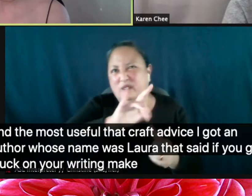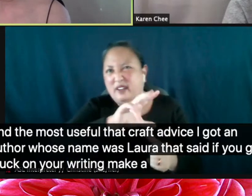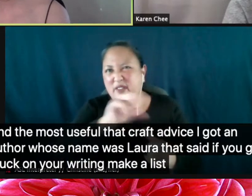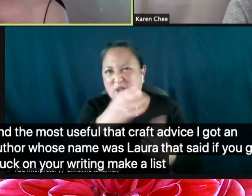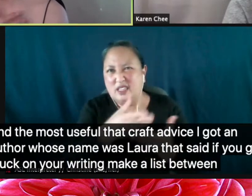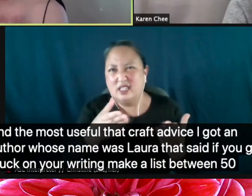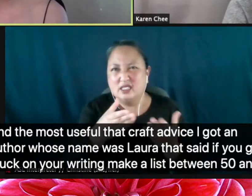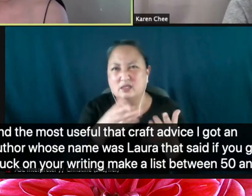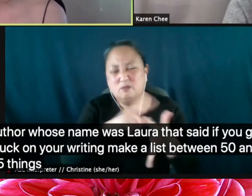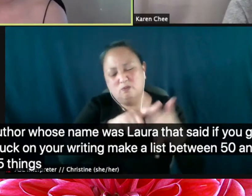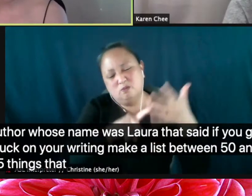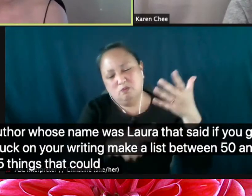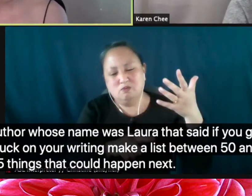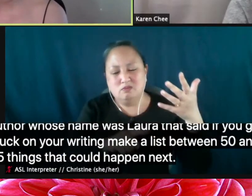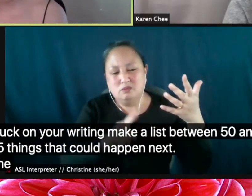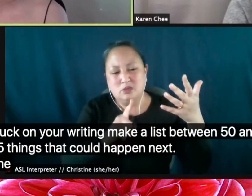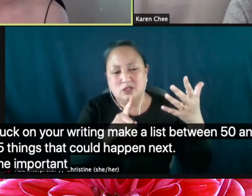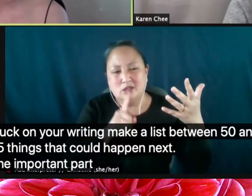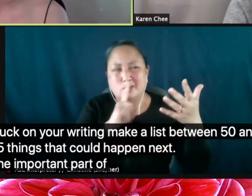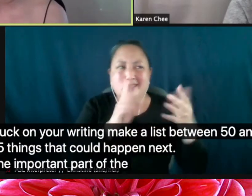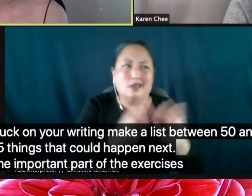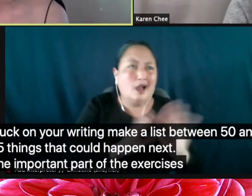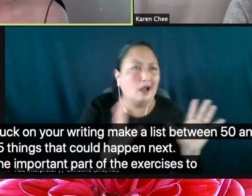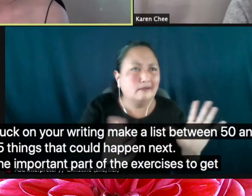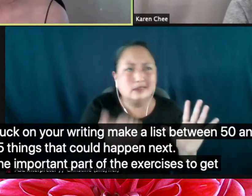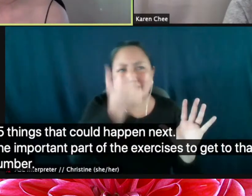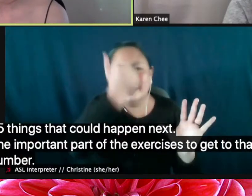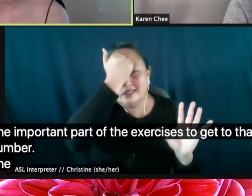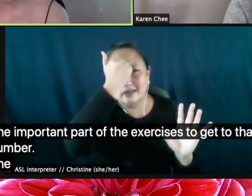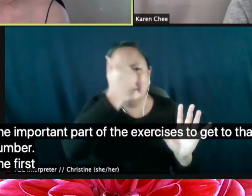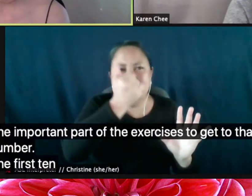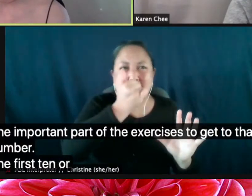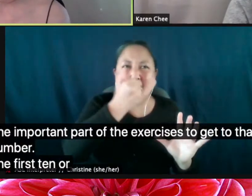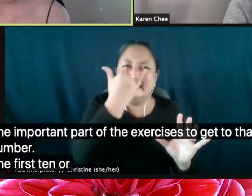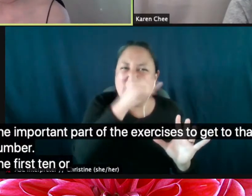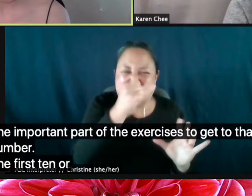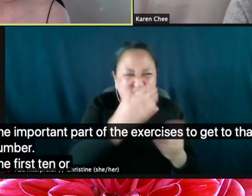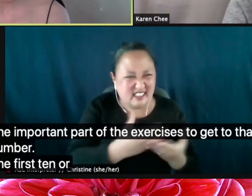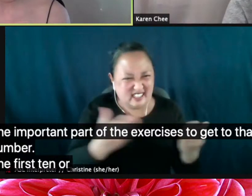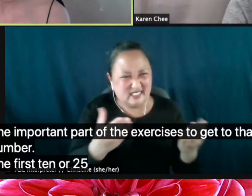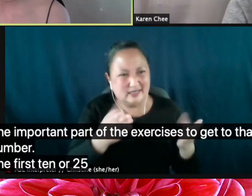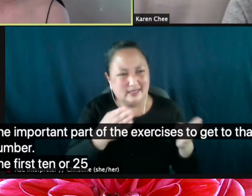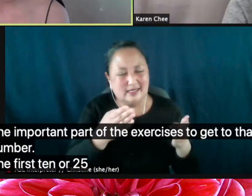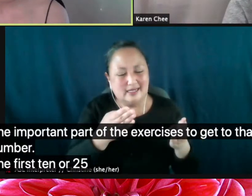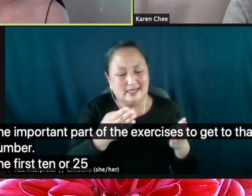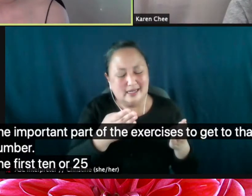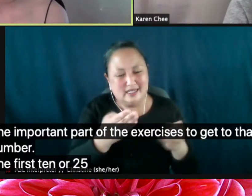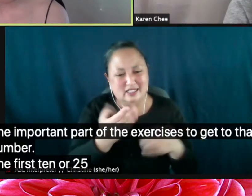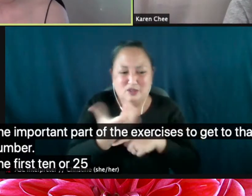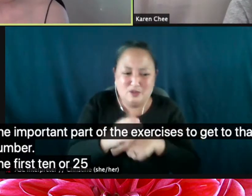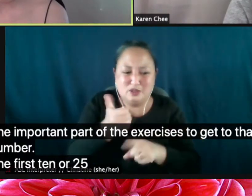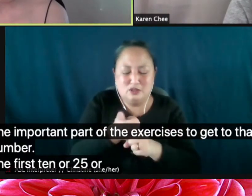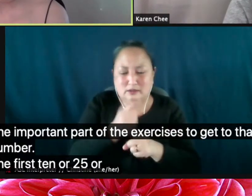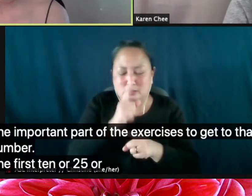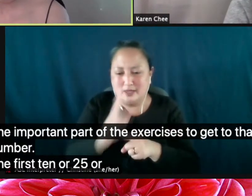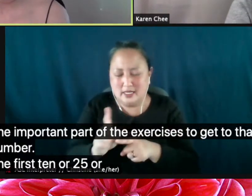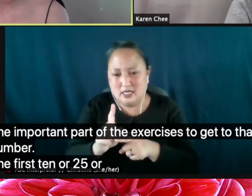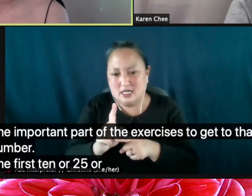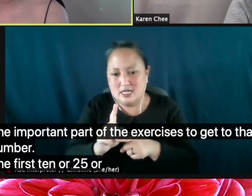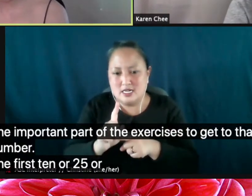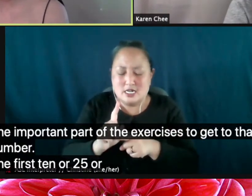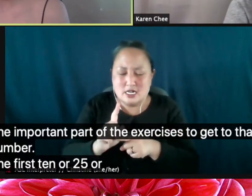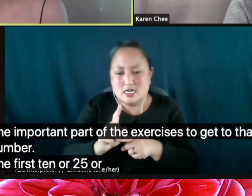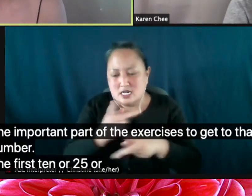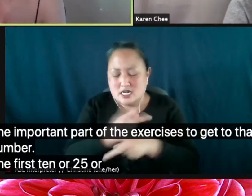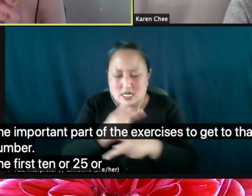things are things that were like really obvious, stupid, cheesy things. And then as you sort of force yourself to like break through that wall, you start coming